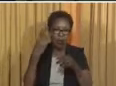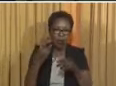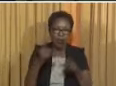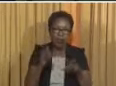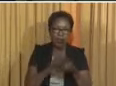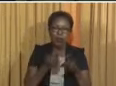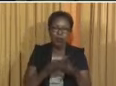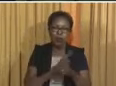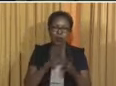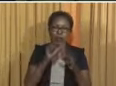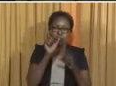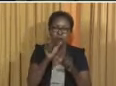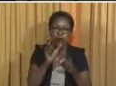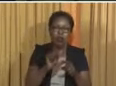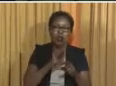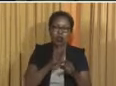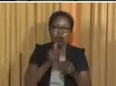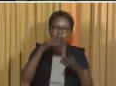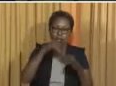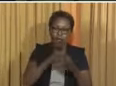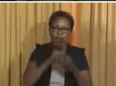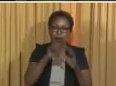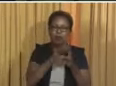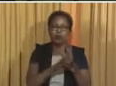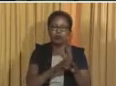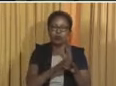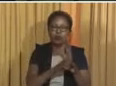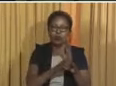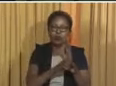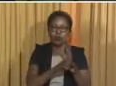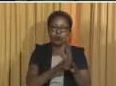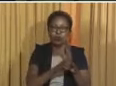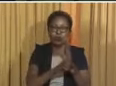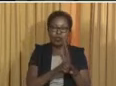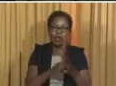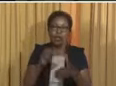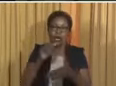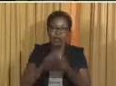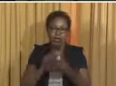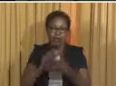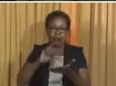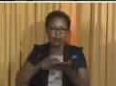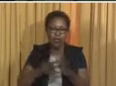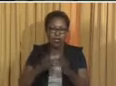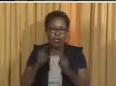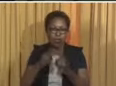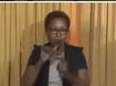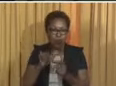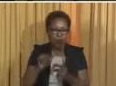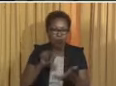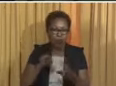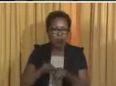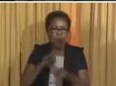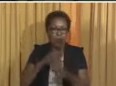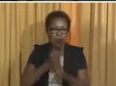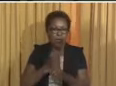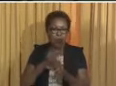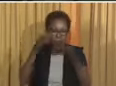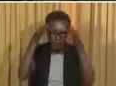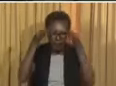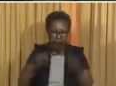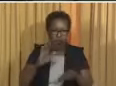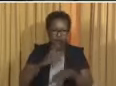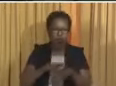words not in the constitutional text, attached meaning to them, and made determination on them.